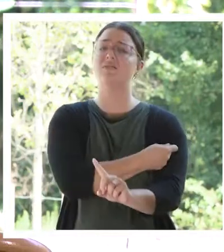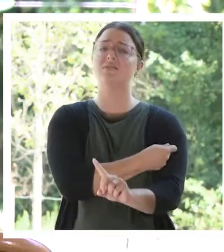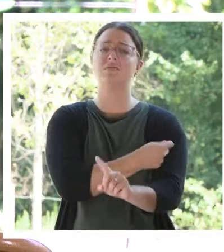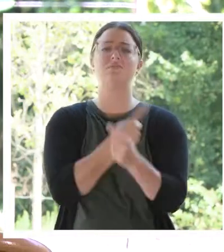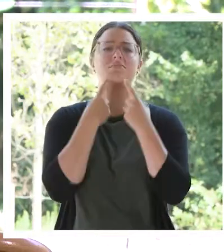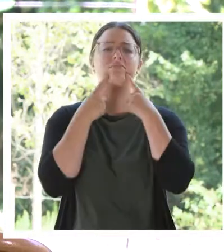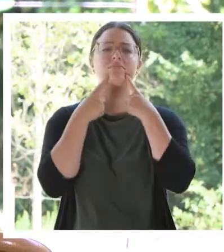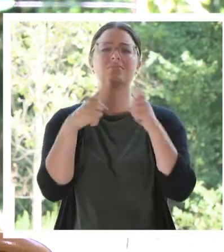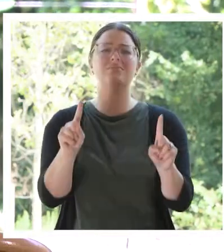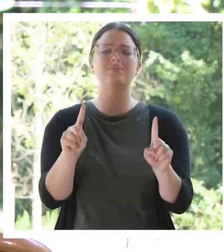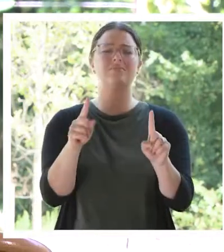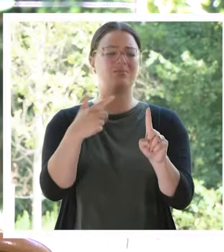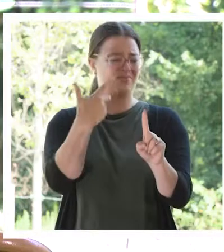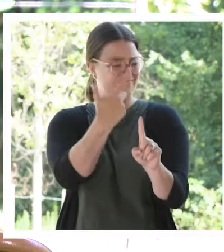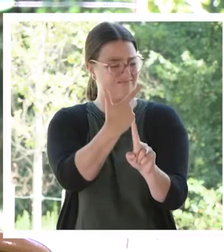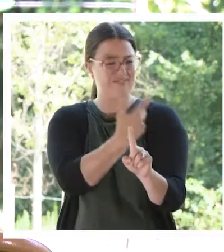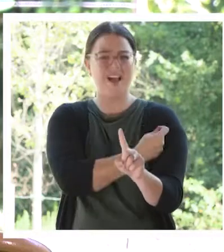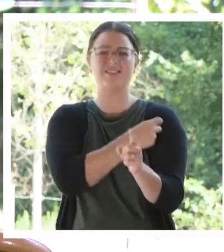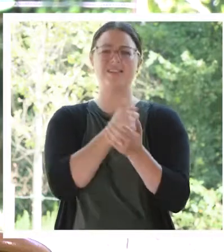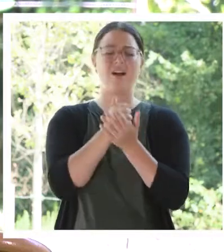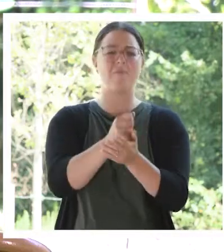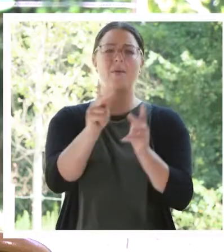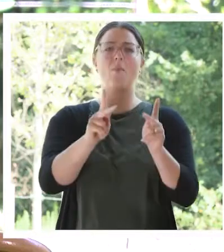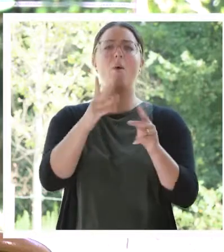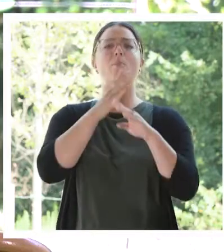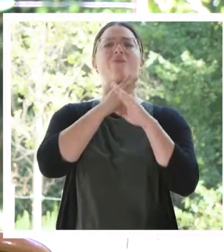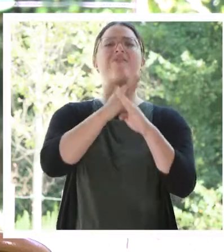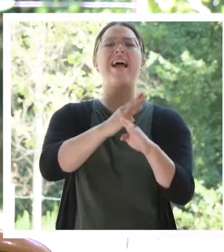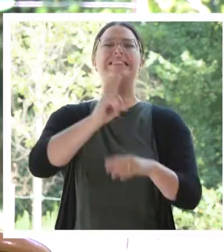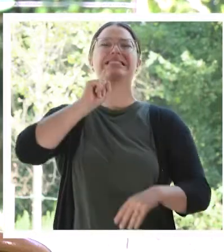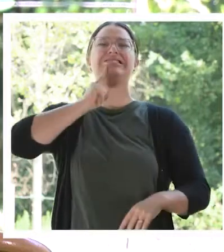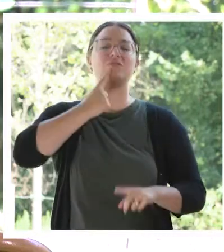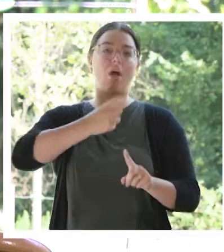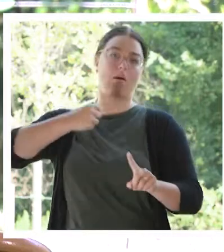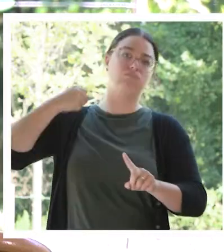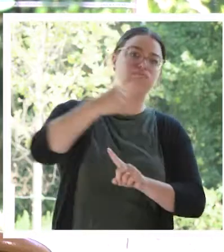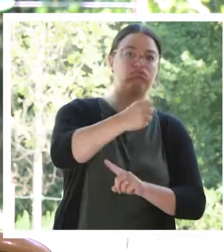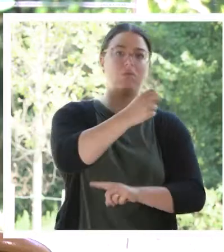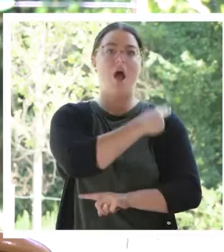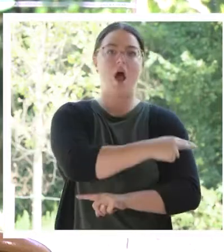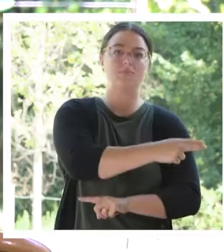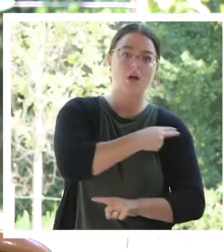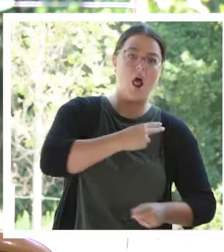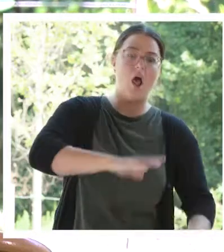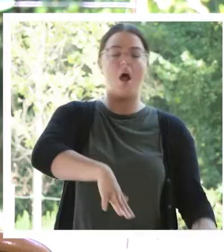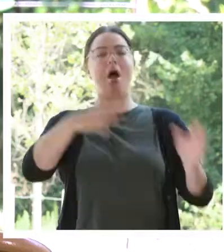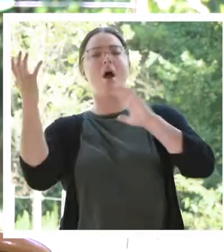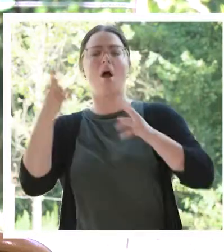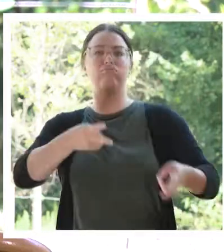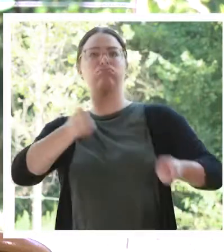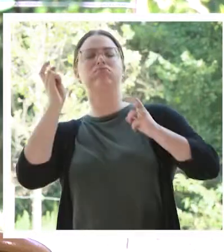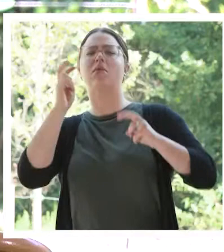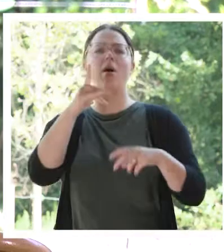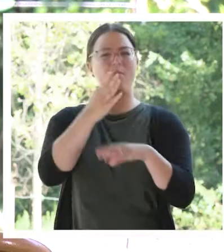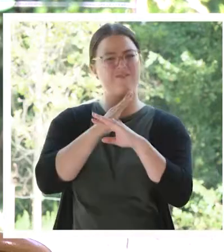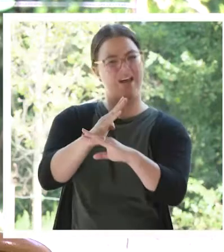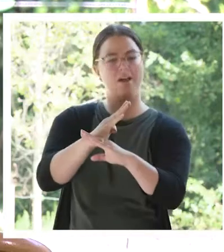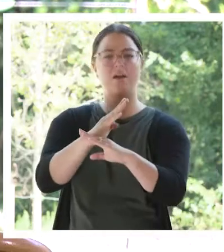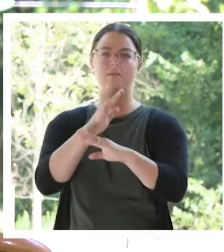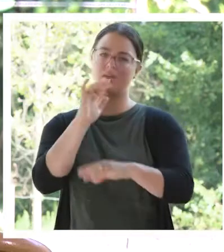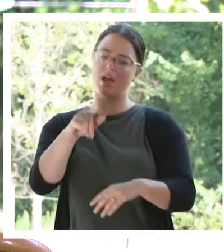They've really helped to make sure that people do not get severely ill, and they have reduced the number of deaths in our community and around our